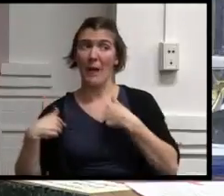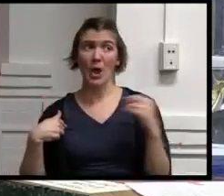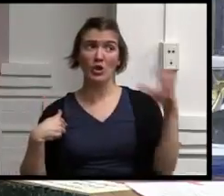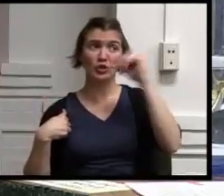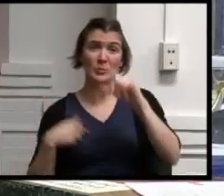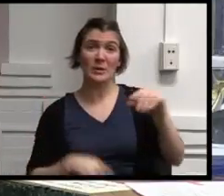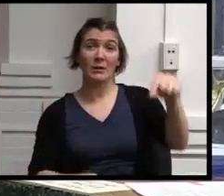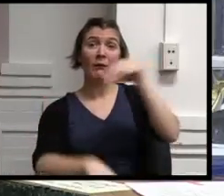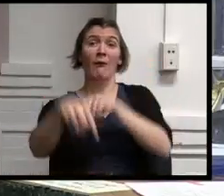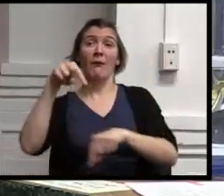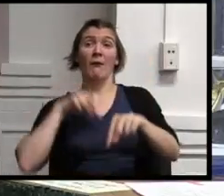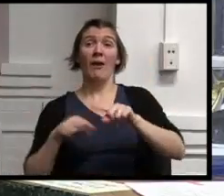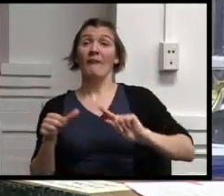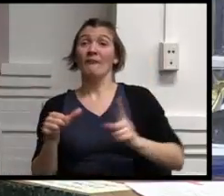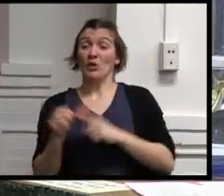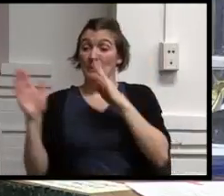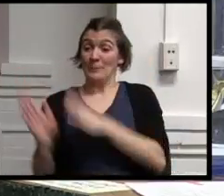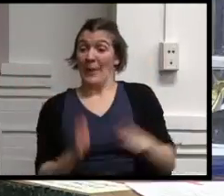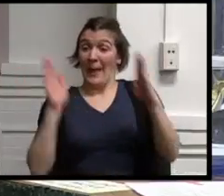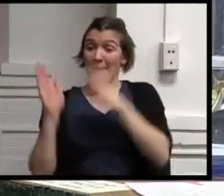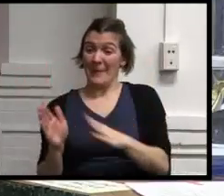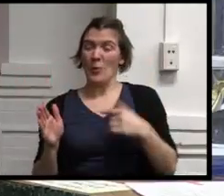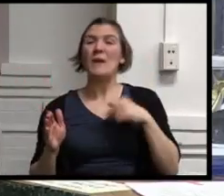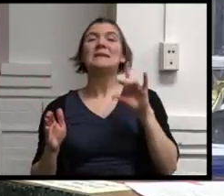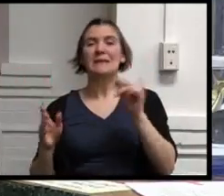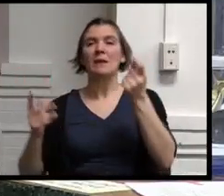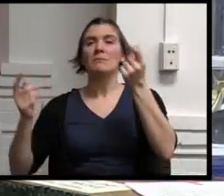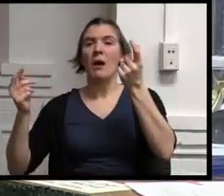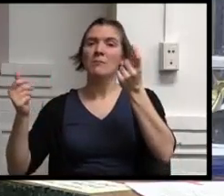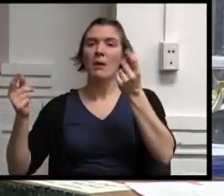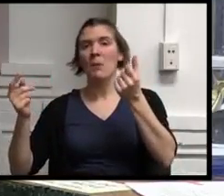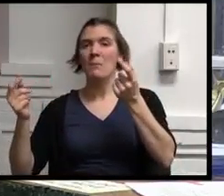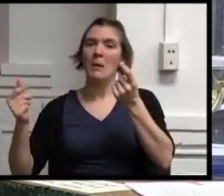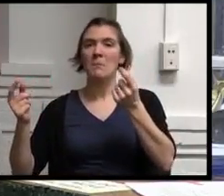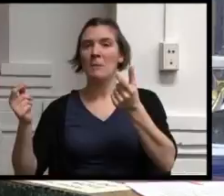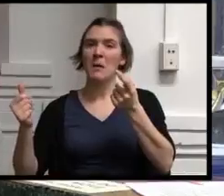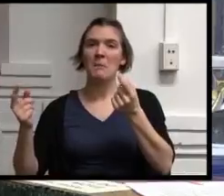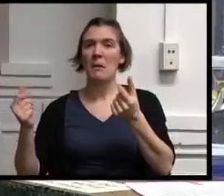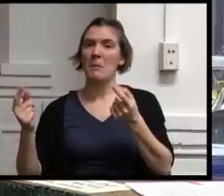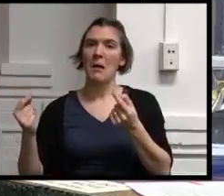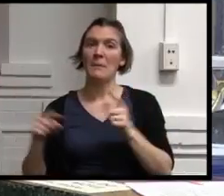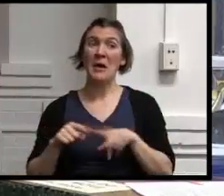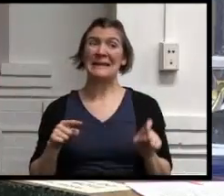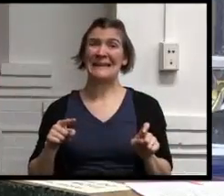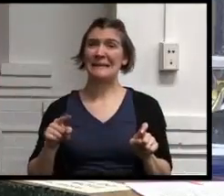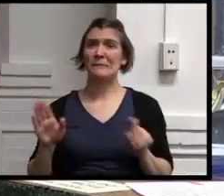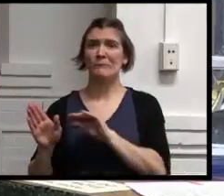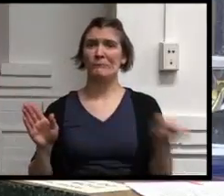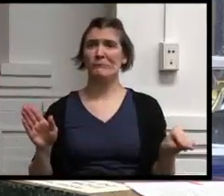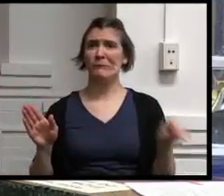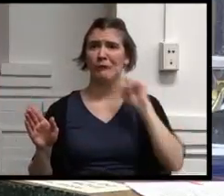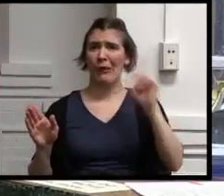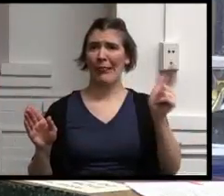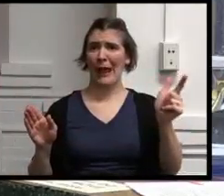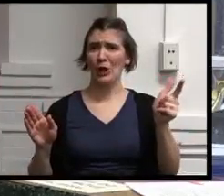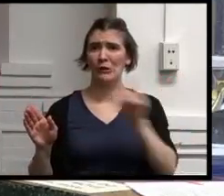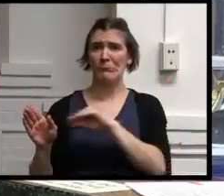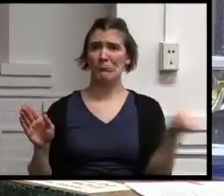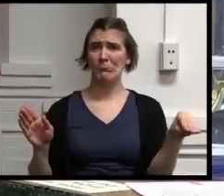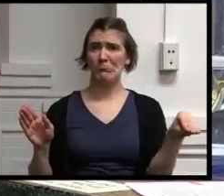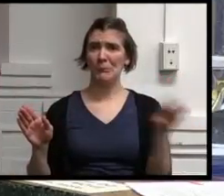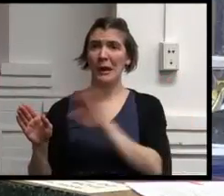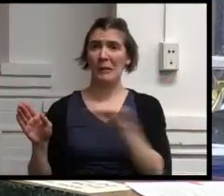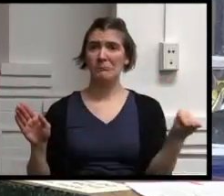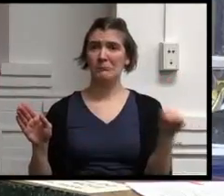price involves stripping out some items that really were going to be needed for the